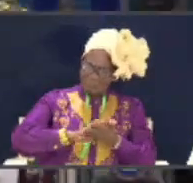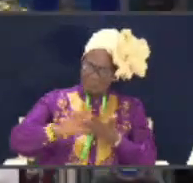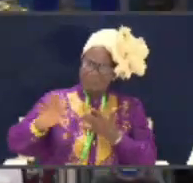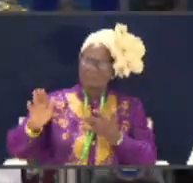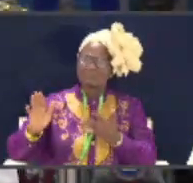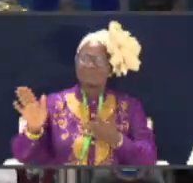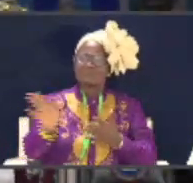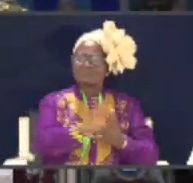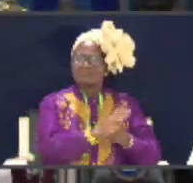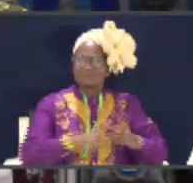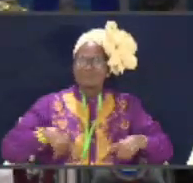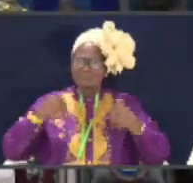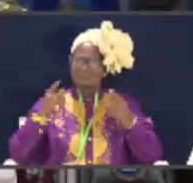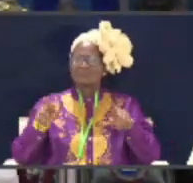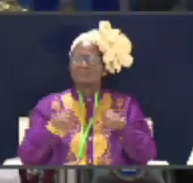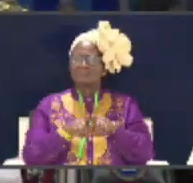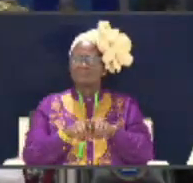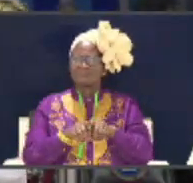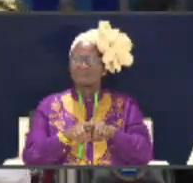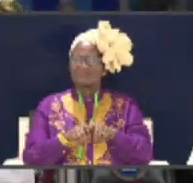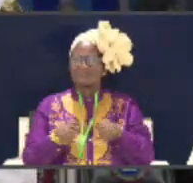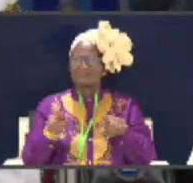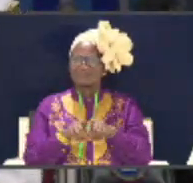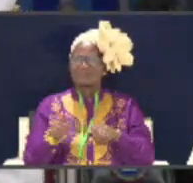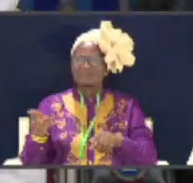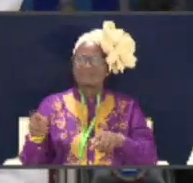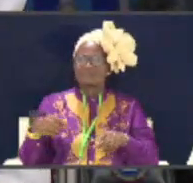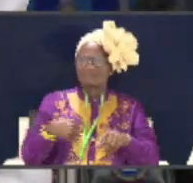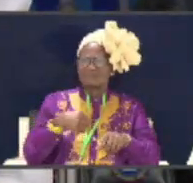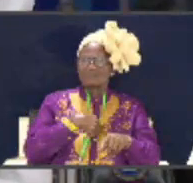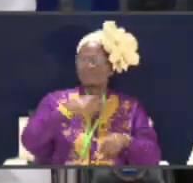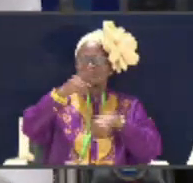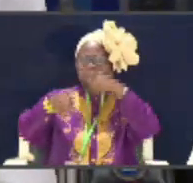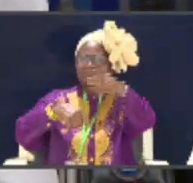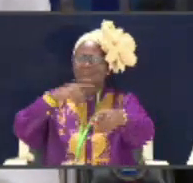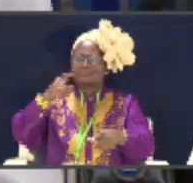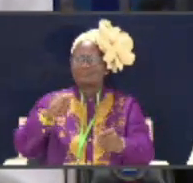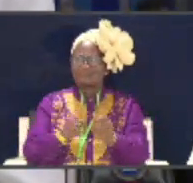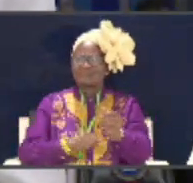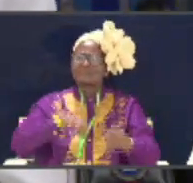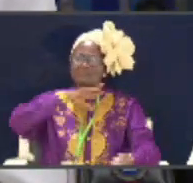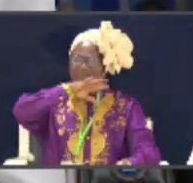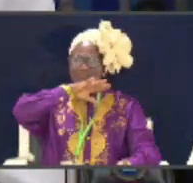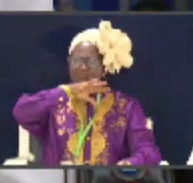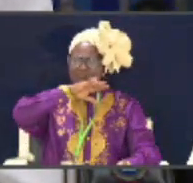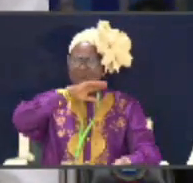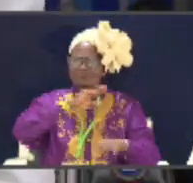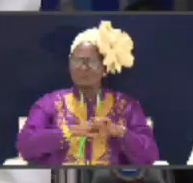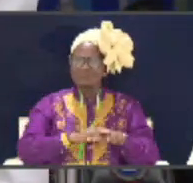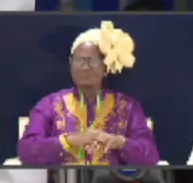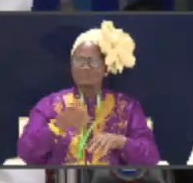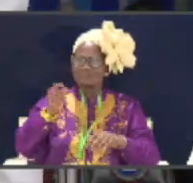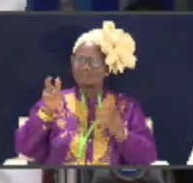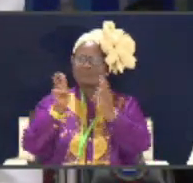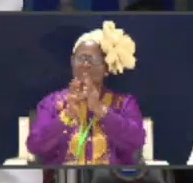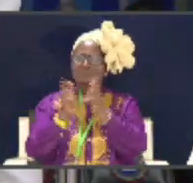So as we go, every trash we see on this campground, as much as possible, make sure you pick